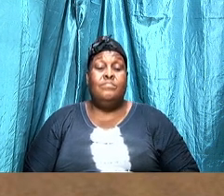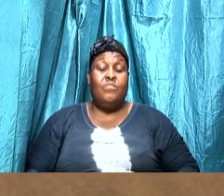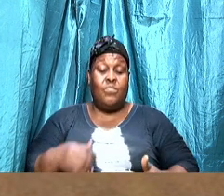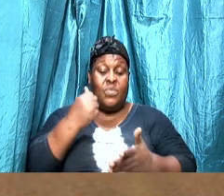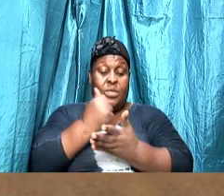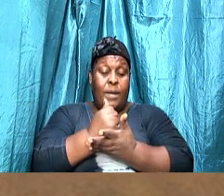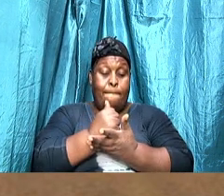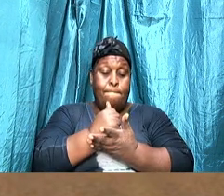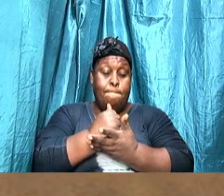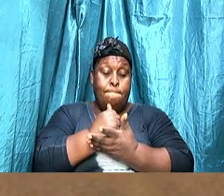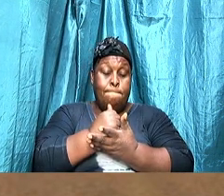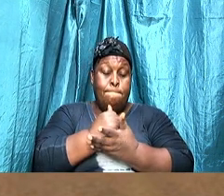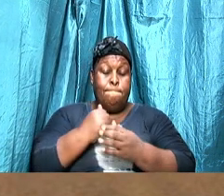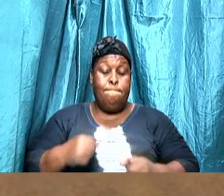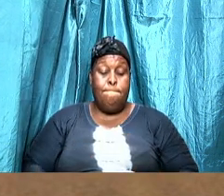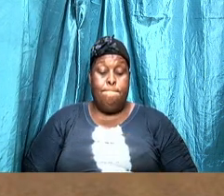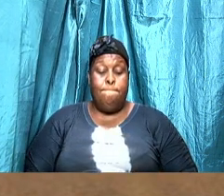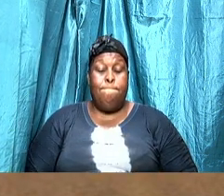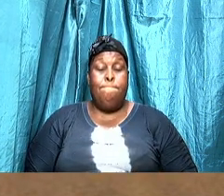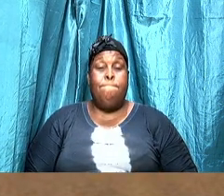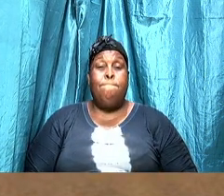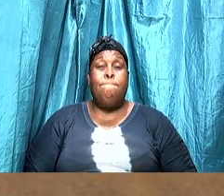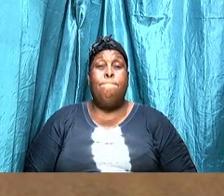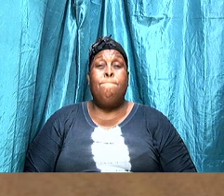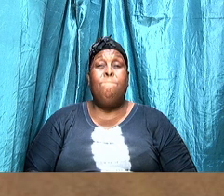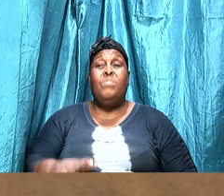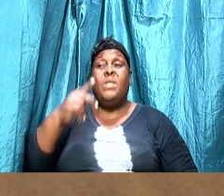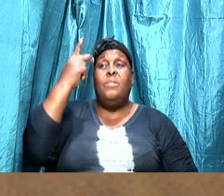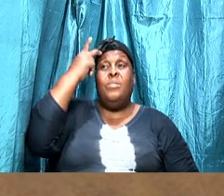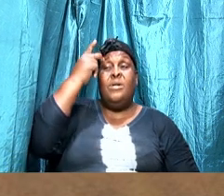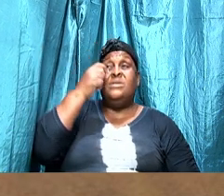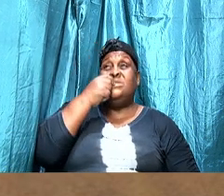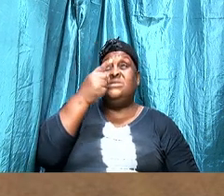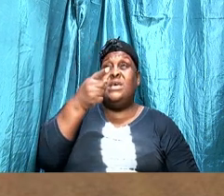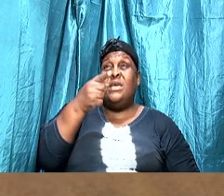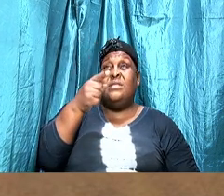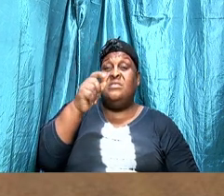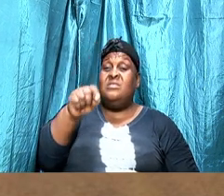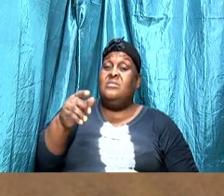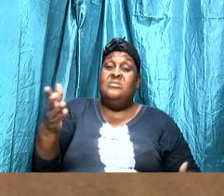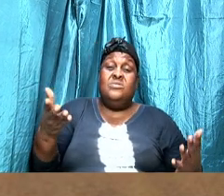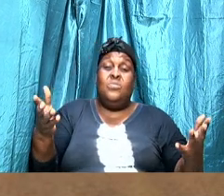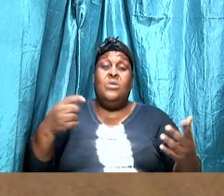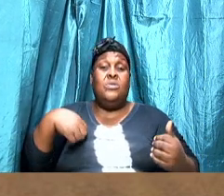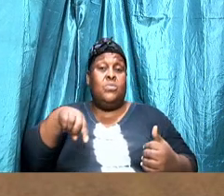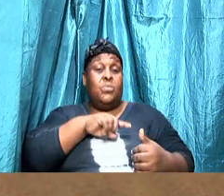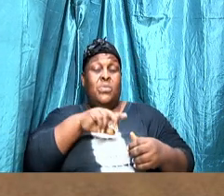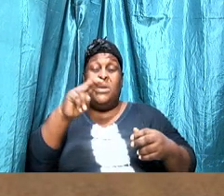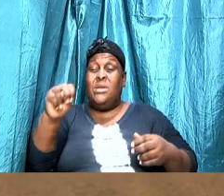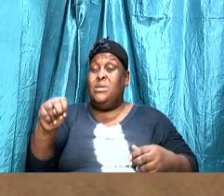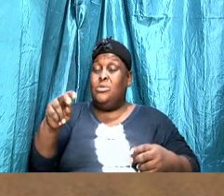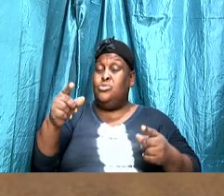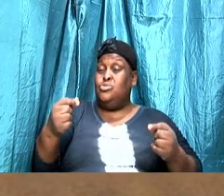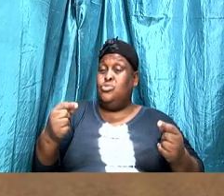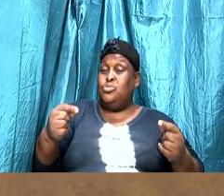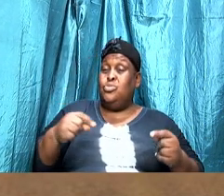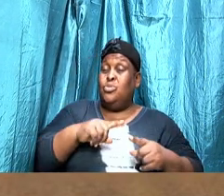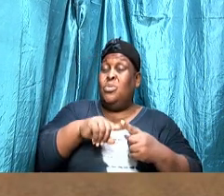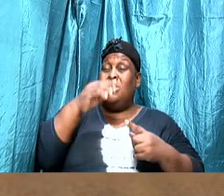Amen. And so, you know, Paul is saying this is what we need to do when we consider